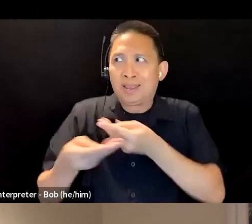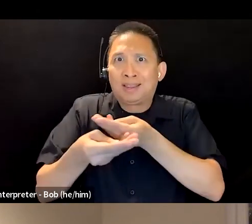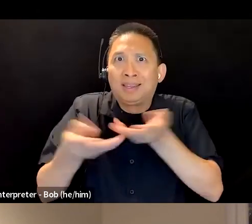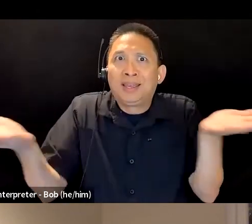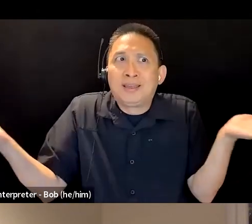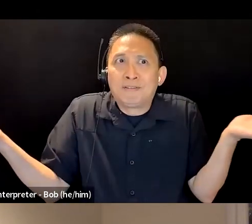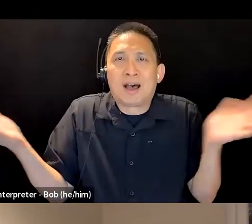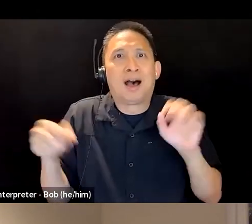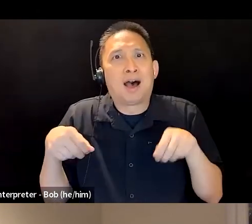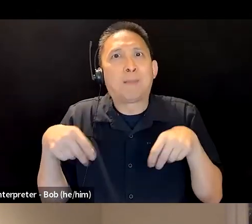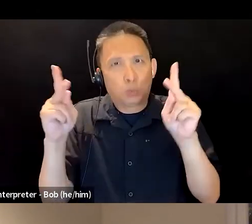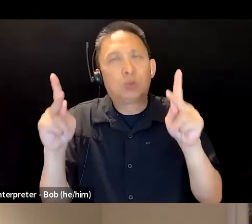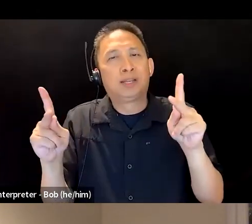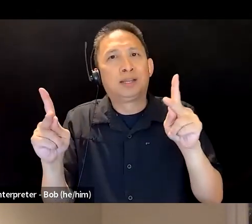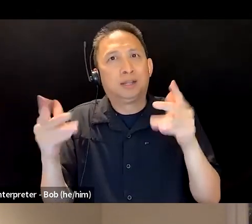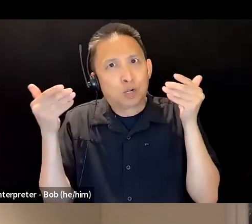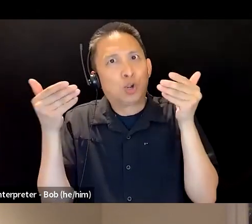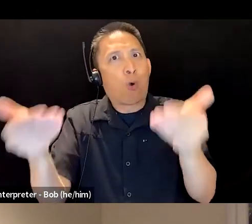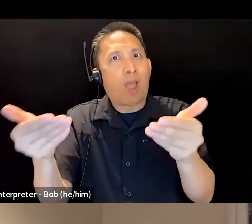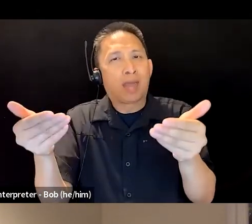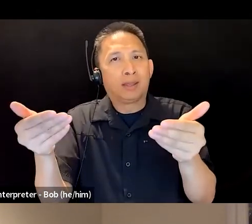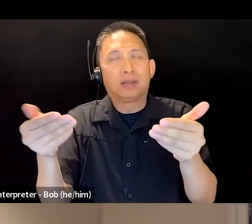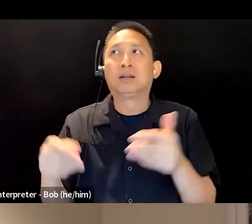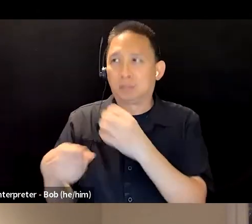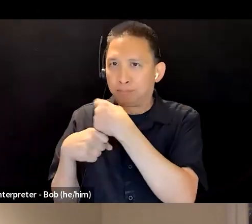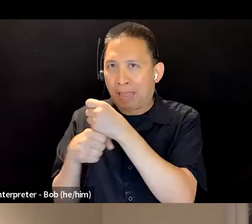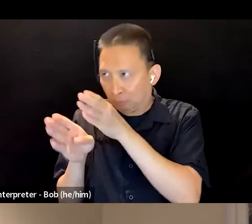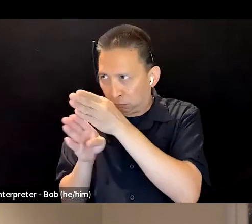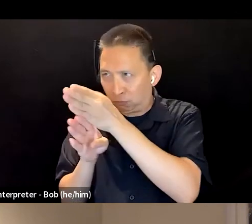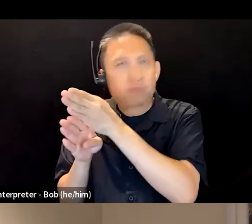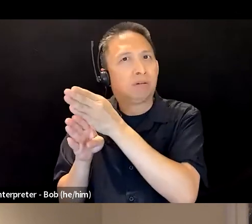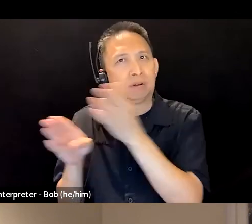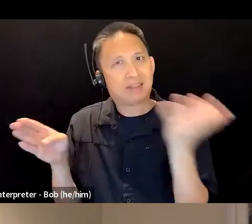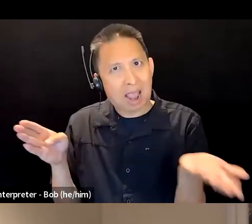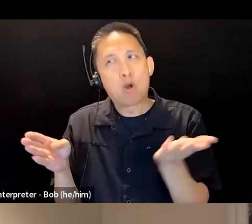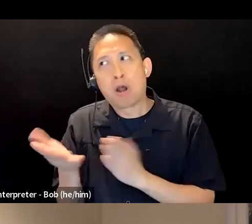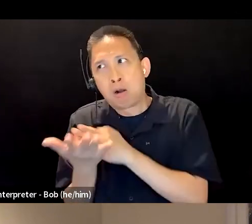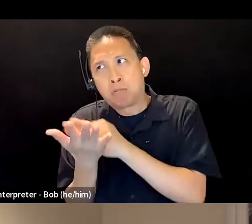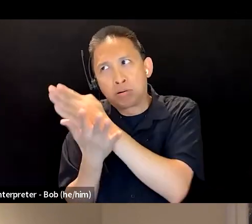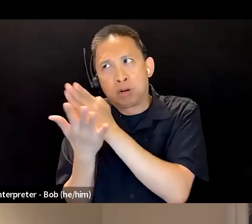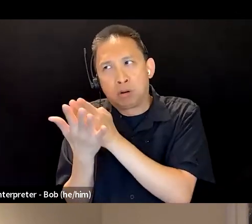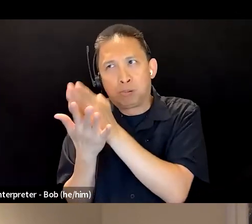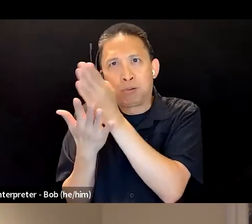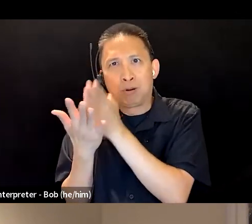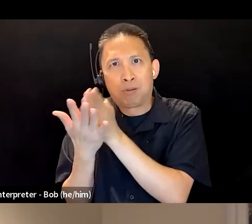expand about expand our filmmaking language. More so